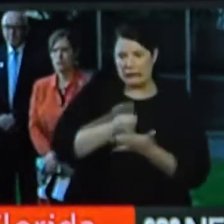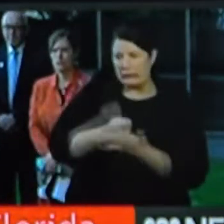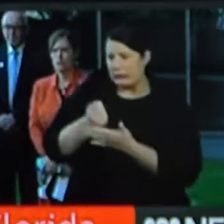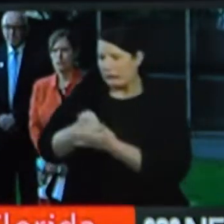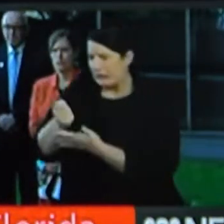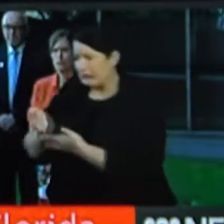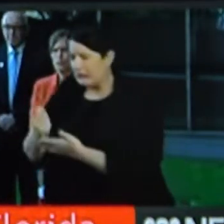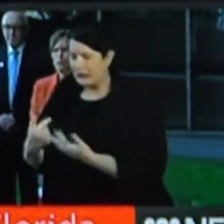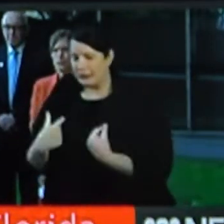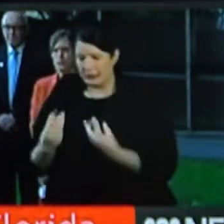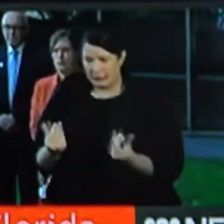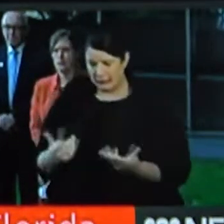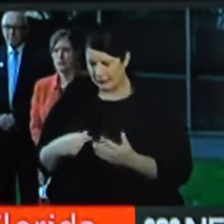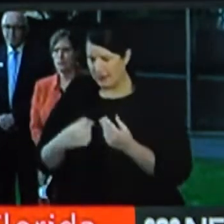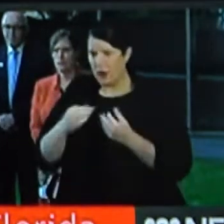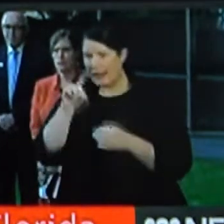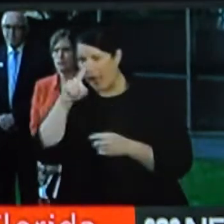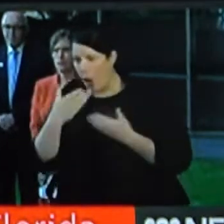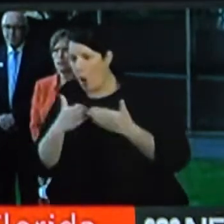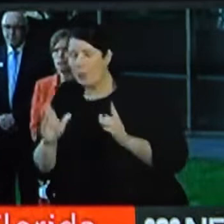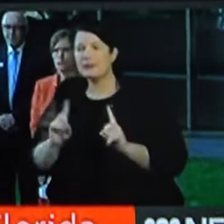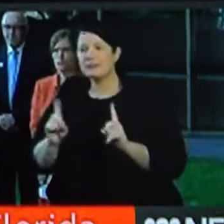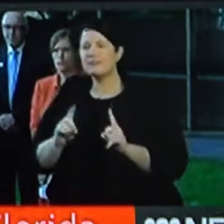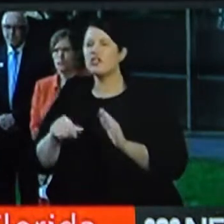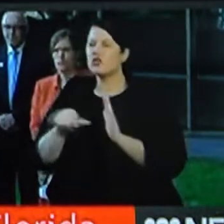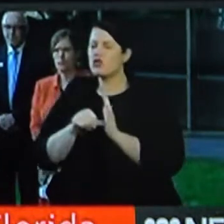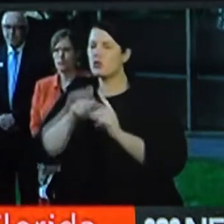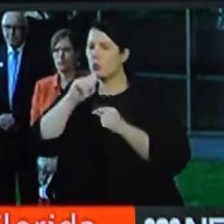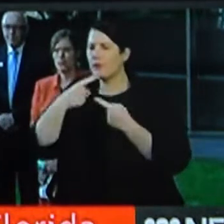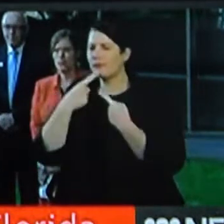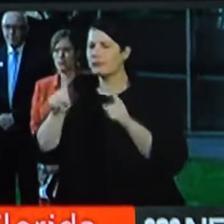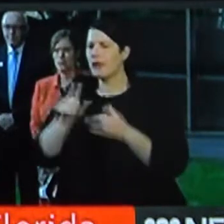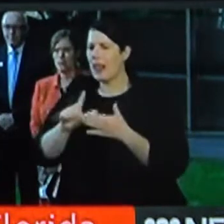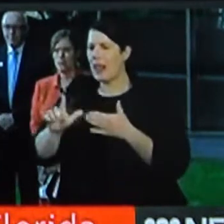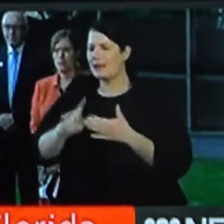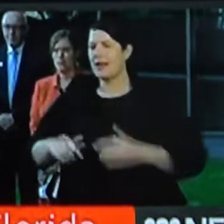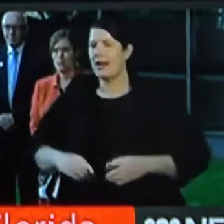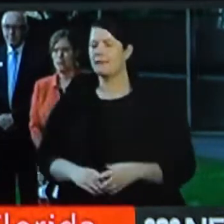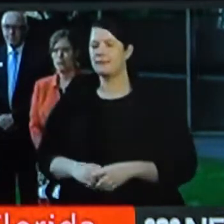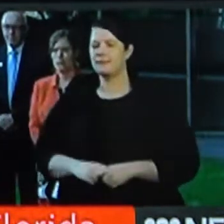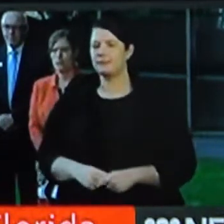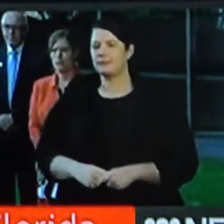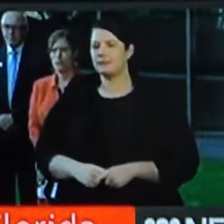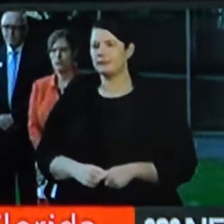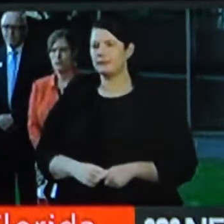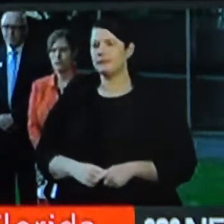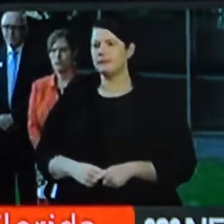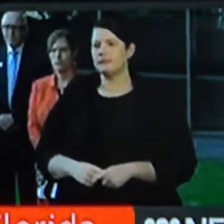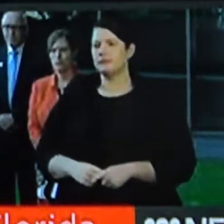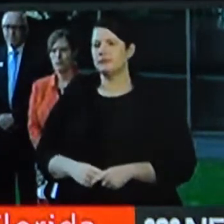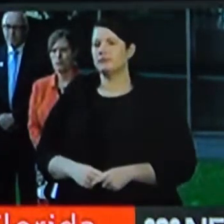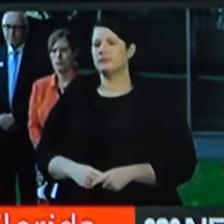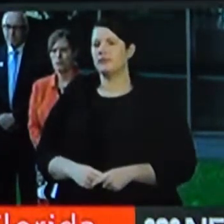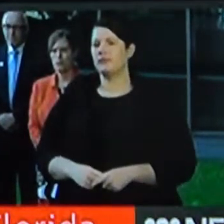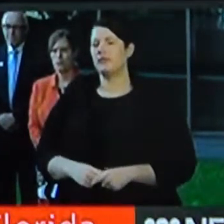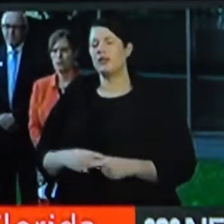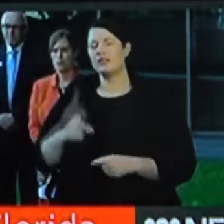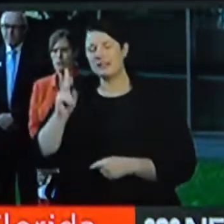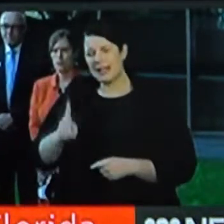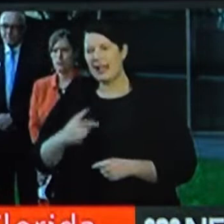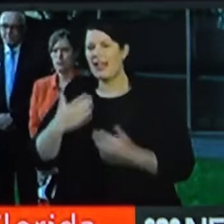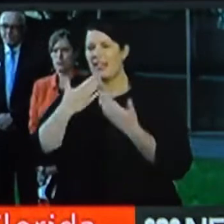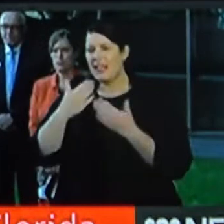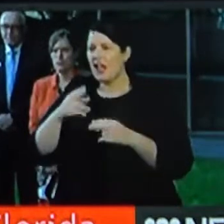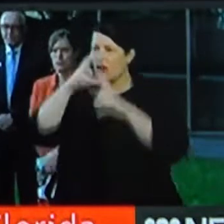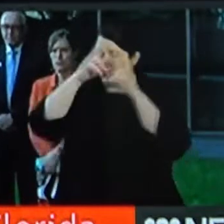can, and I'll allow the Treasurer to elaborate on that. But today is a day when, again, we thank all of our frontline workers, we